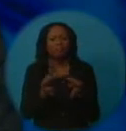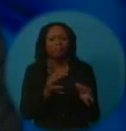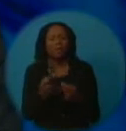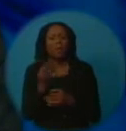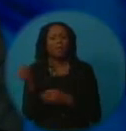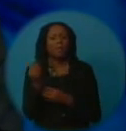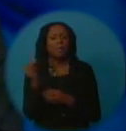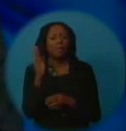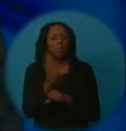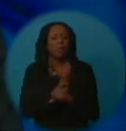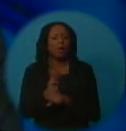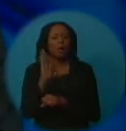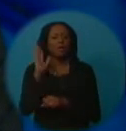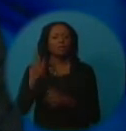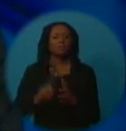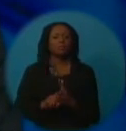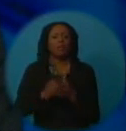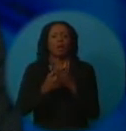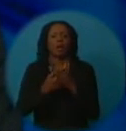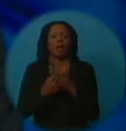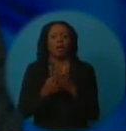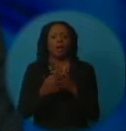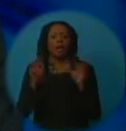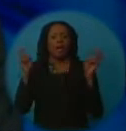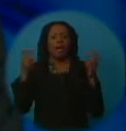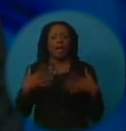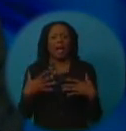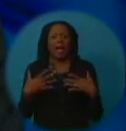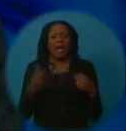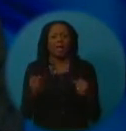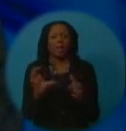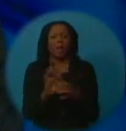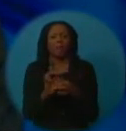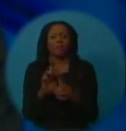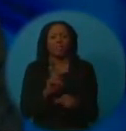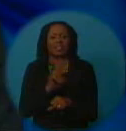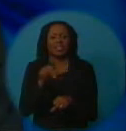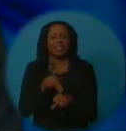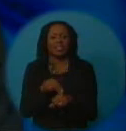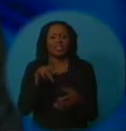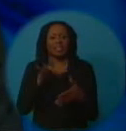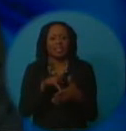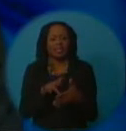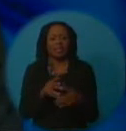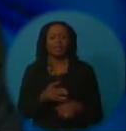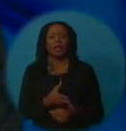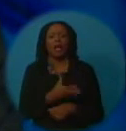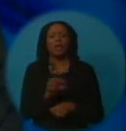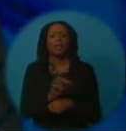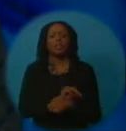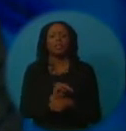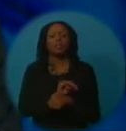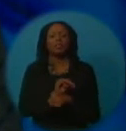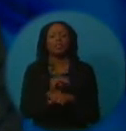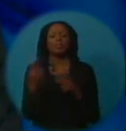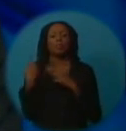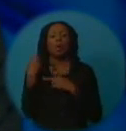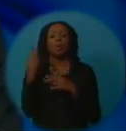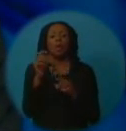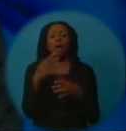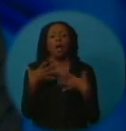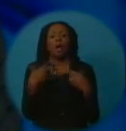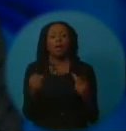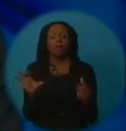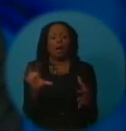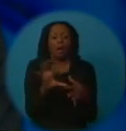on Monday, Barbados will start a Health of the Nation study and that the Ministry of Health has partnered with the Barbados National Registry to